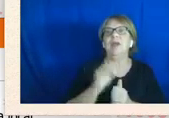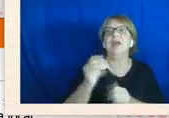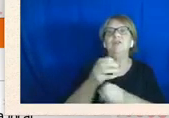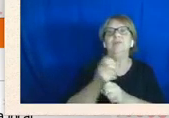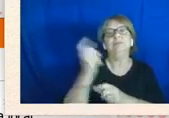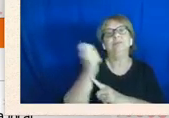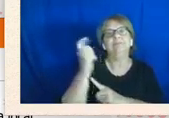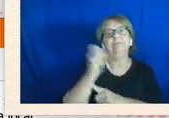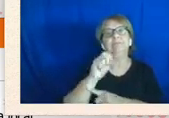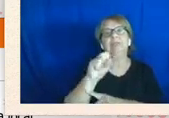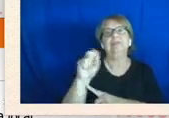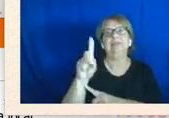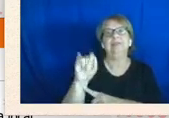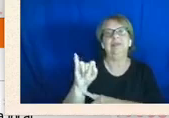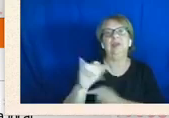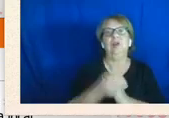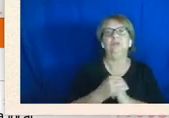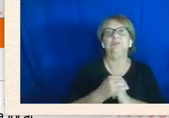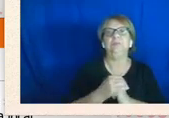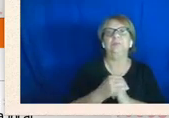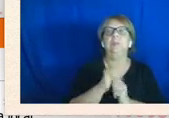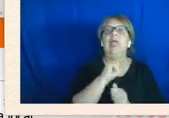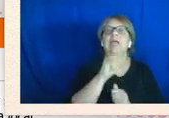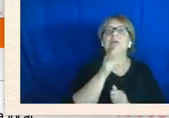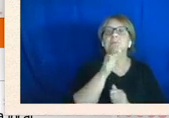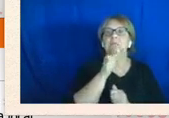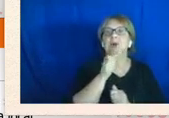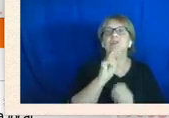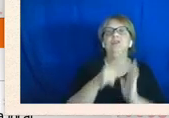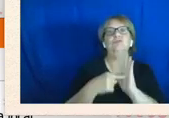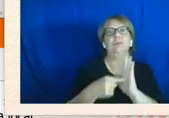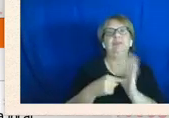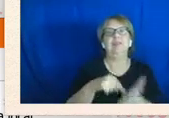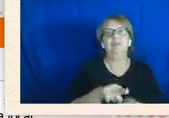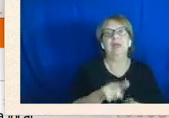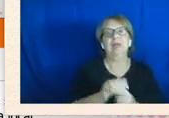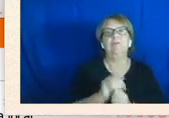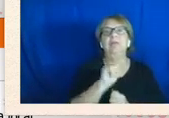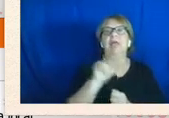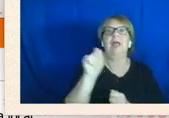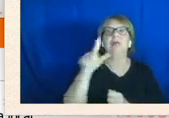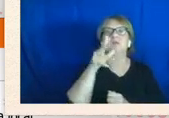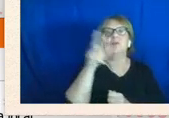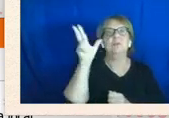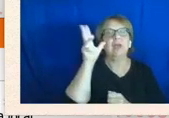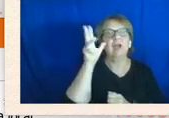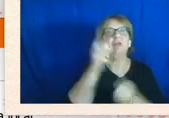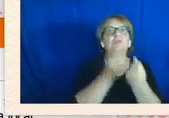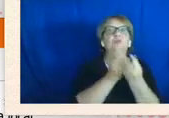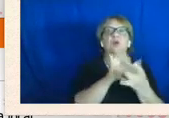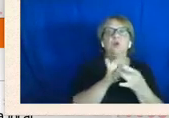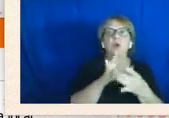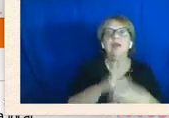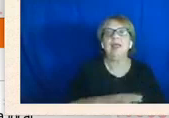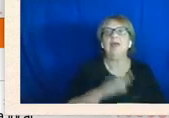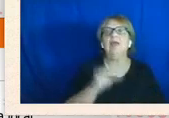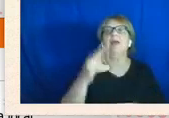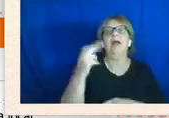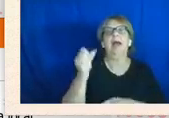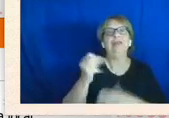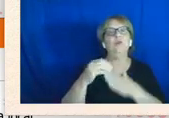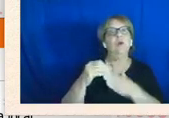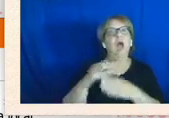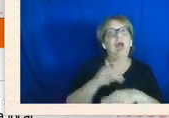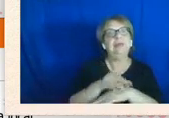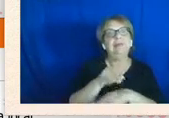insurance. Anne's mother is her representative payee. Anne asks her parents, support coordinator, high school guidance counselor,